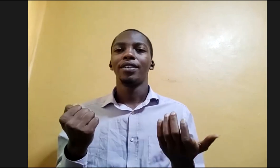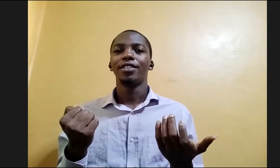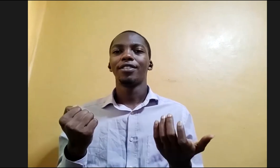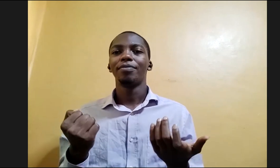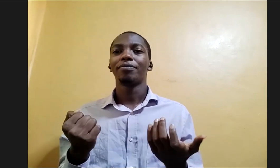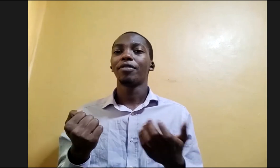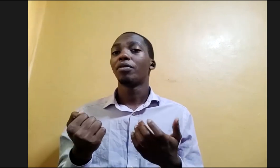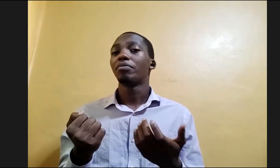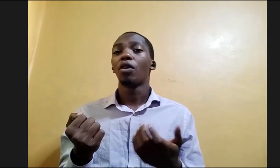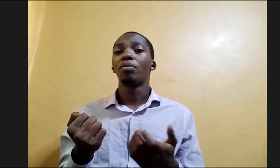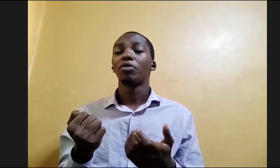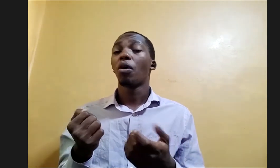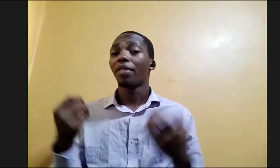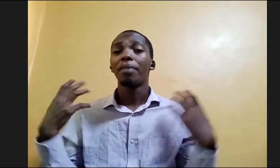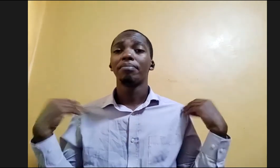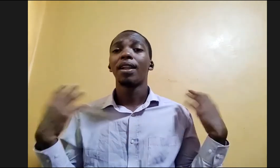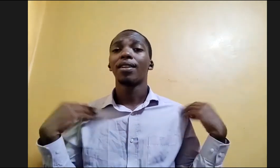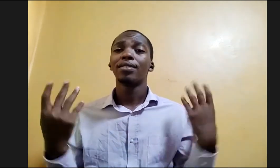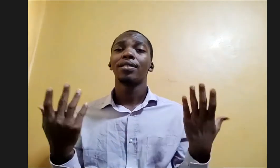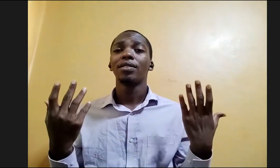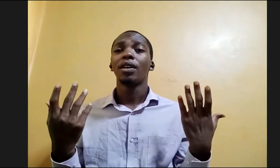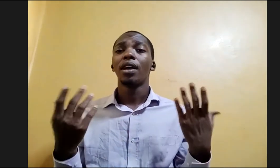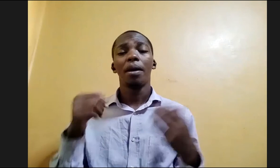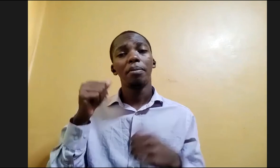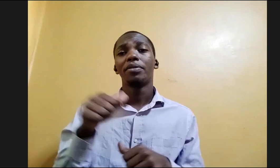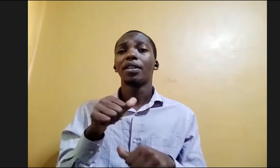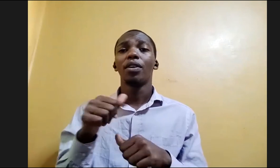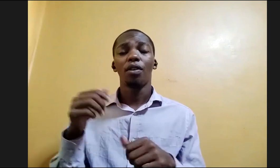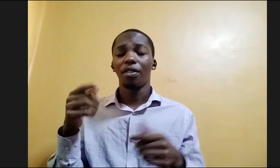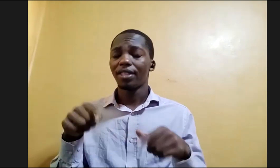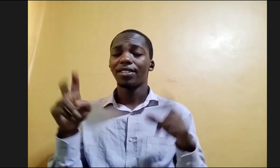Unfair Trading Practices Directive, which is pretty much linked to this issue.